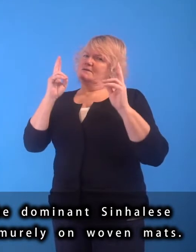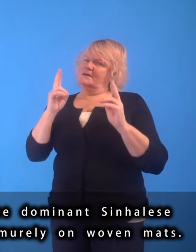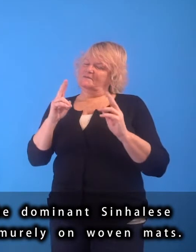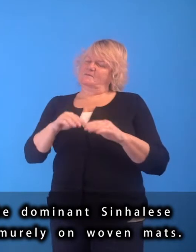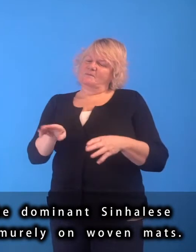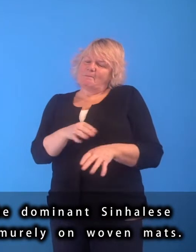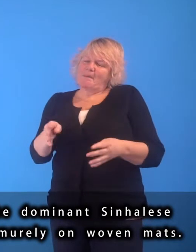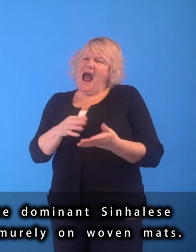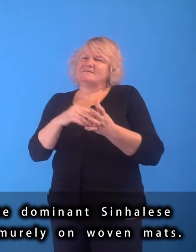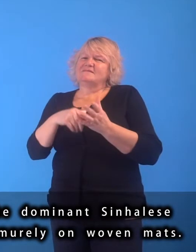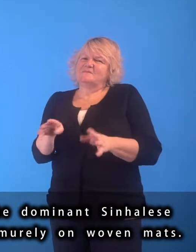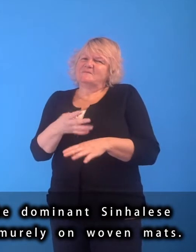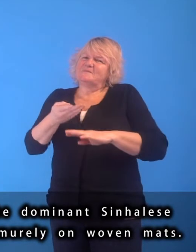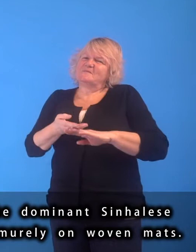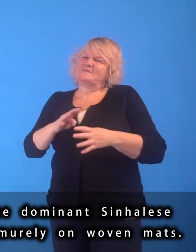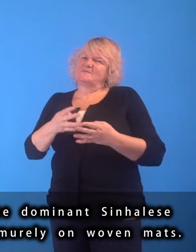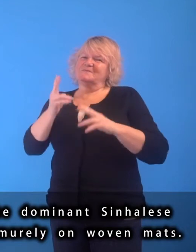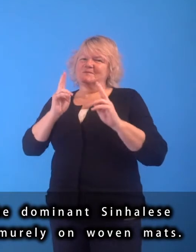mats.